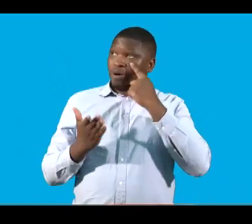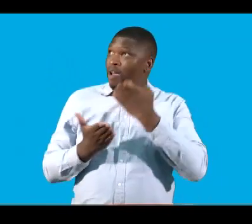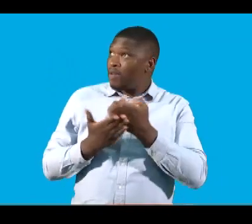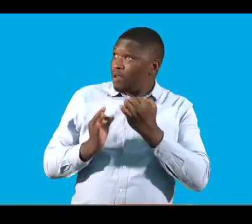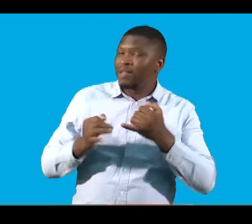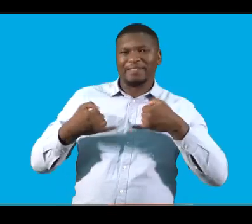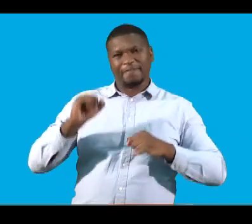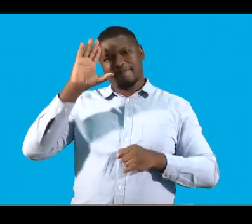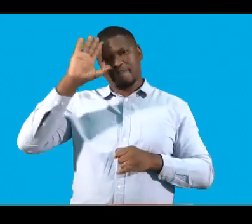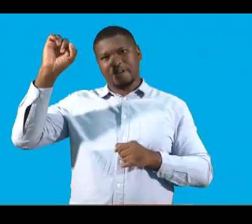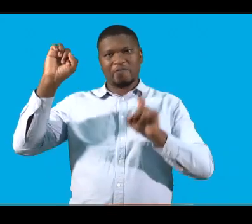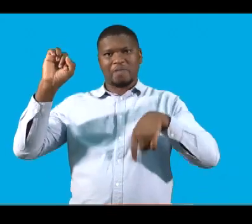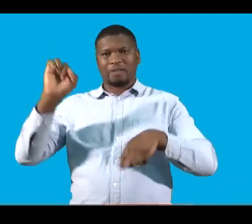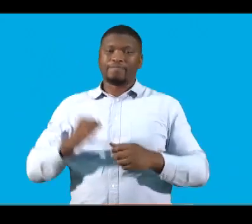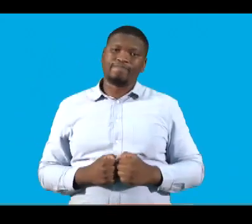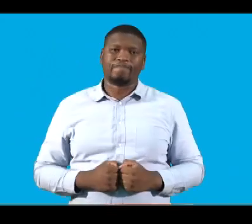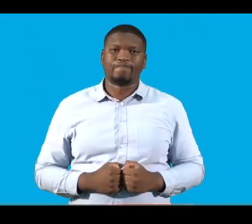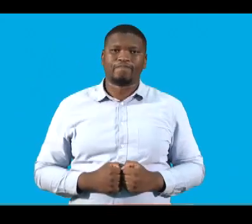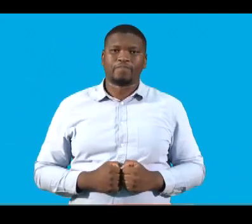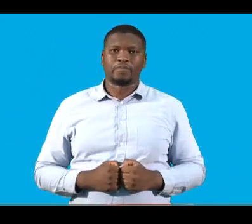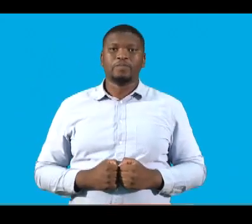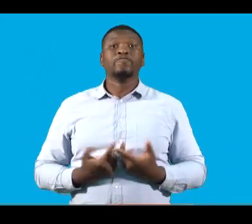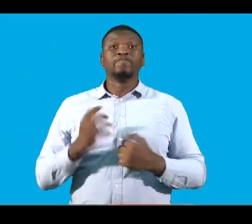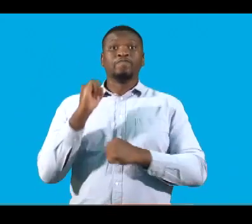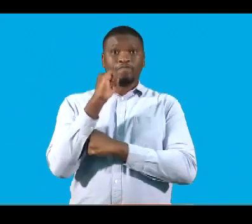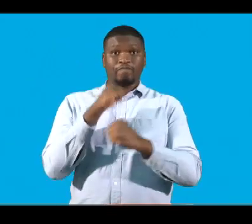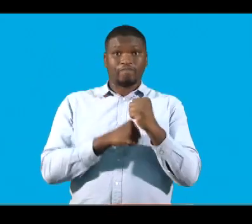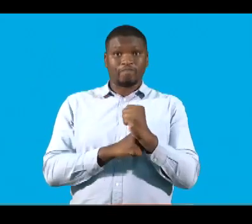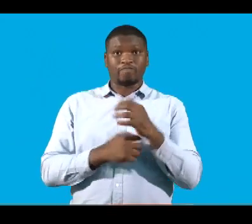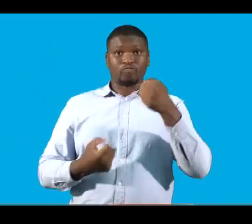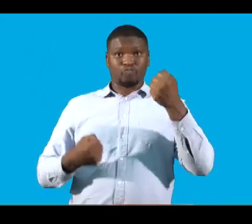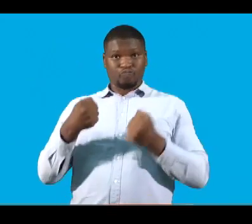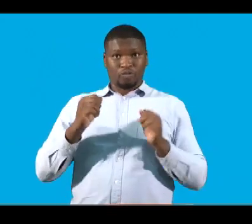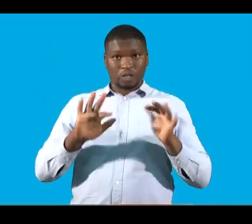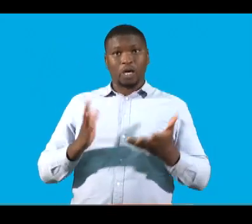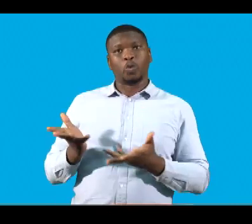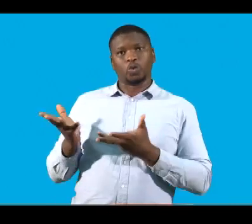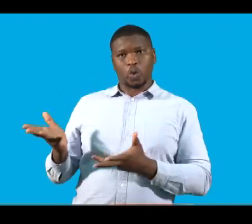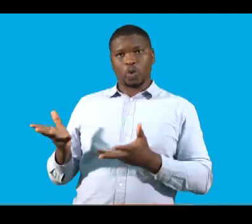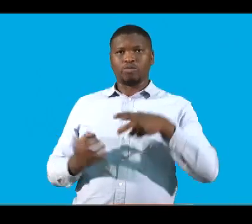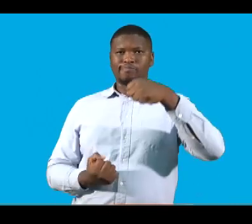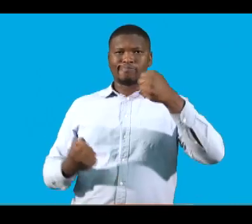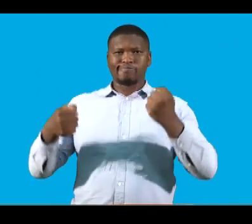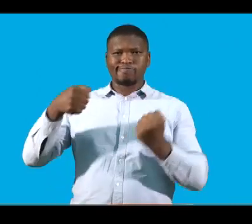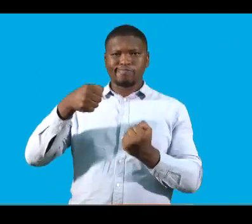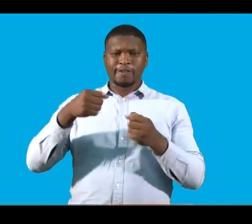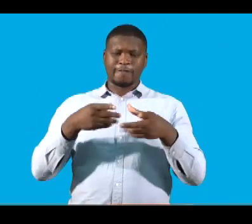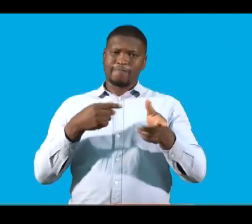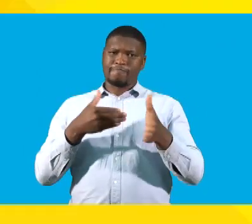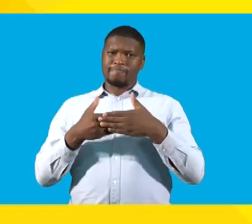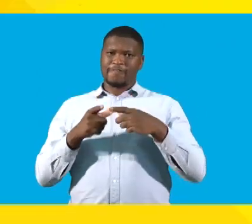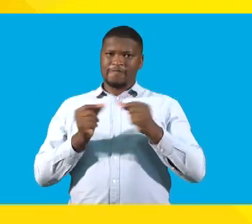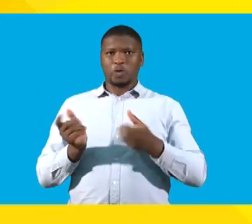God without empirical evidence. So, that is how you structure your